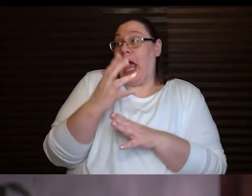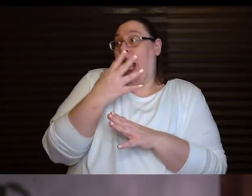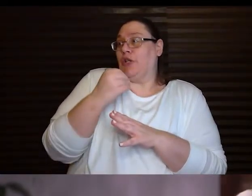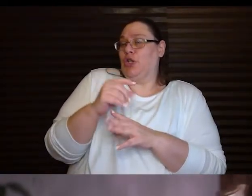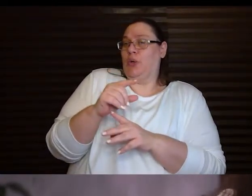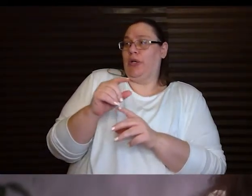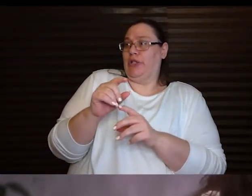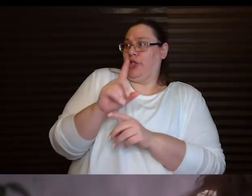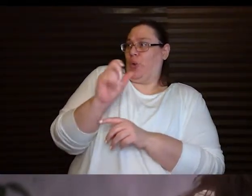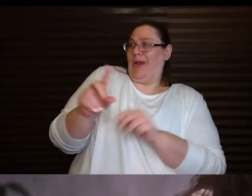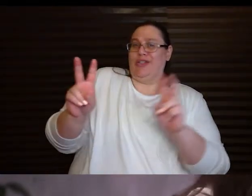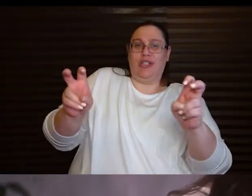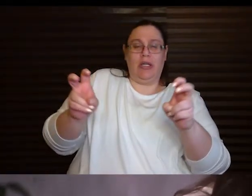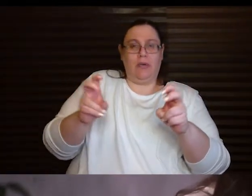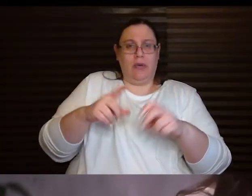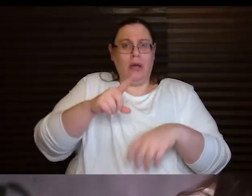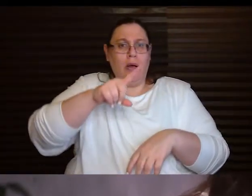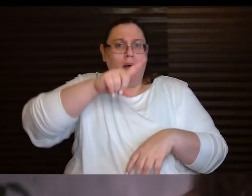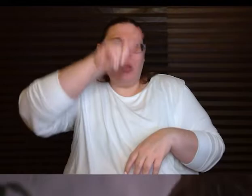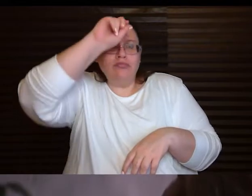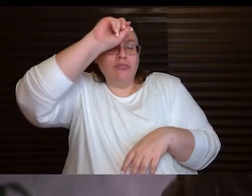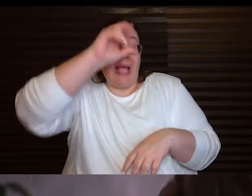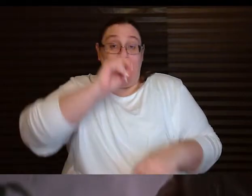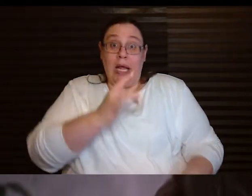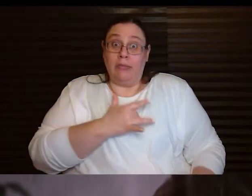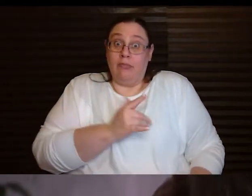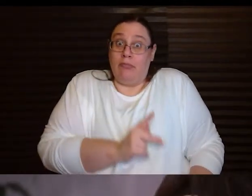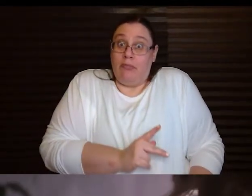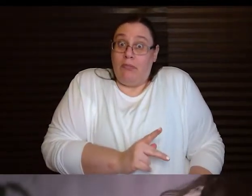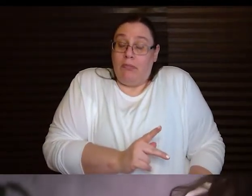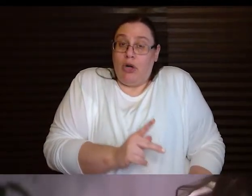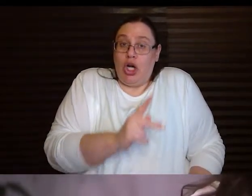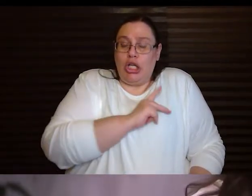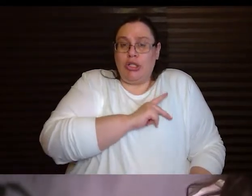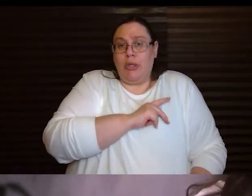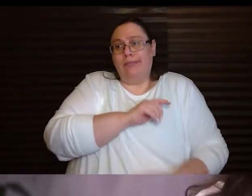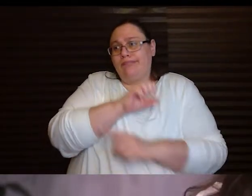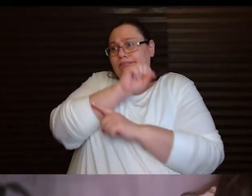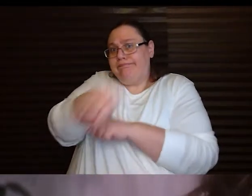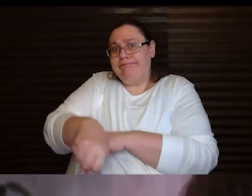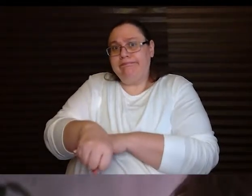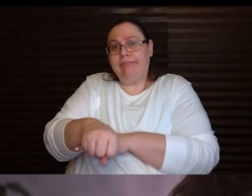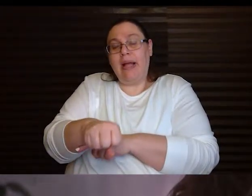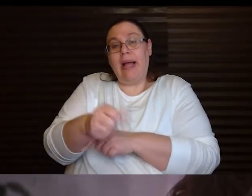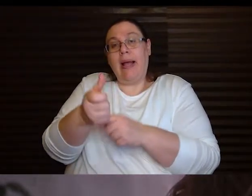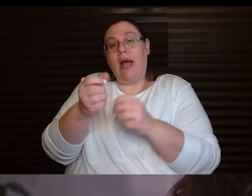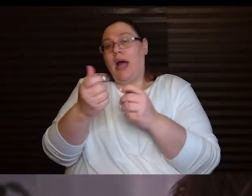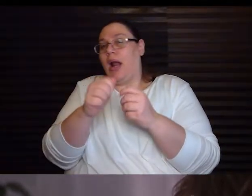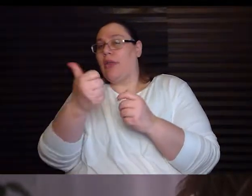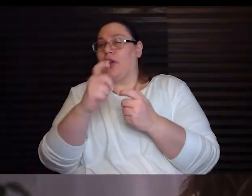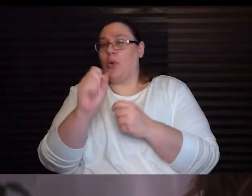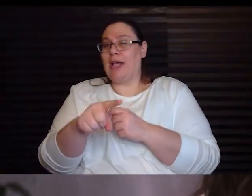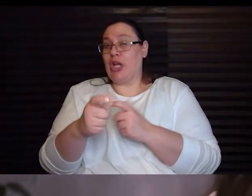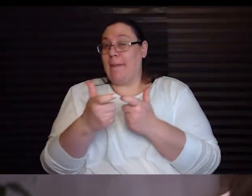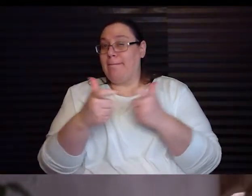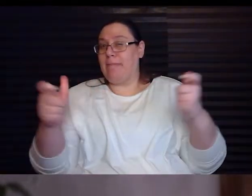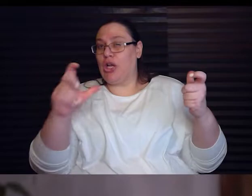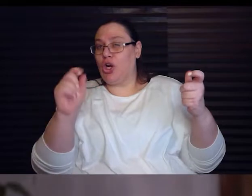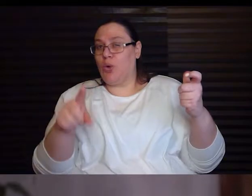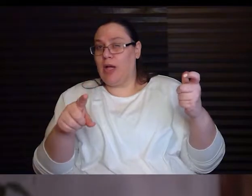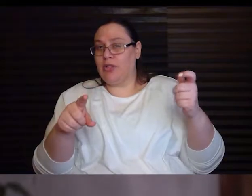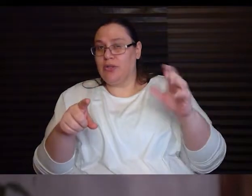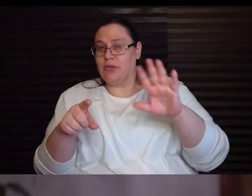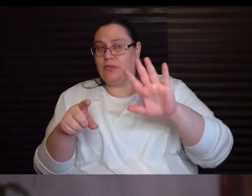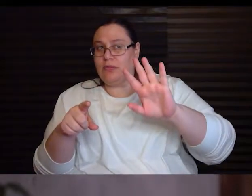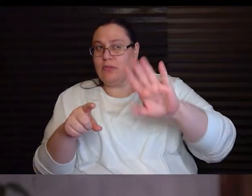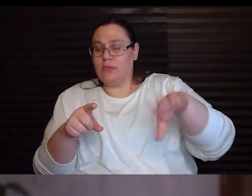was so perplexing and was so personal that it overshadowed the bigger question, which is, why are